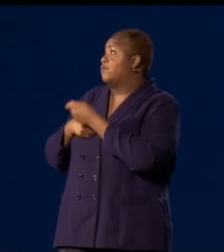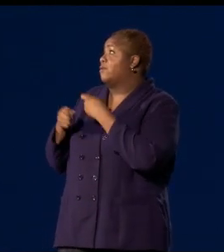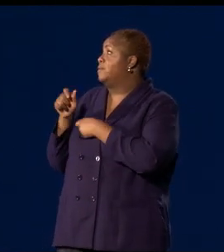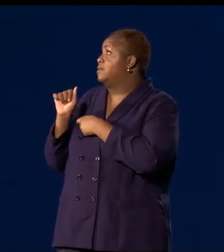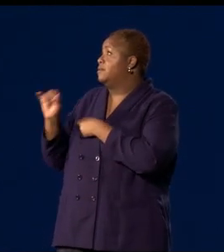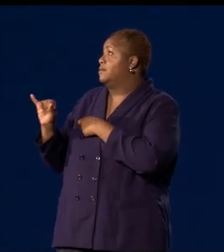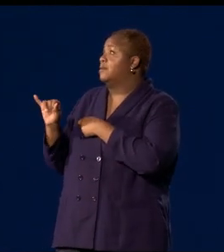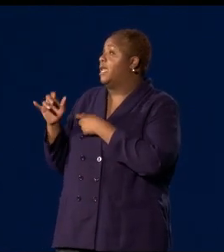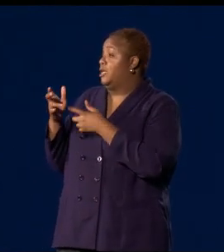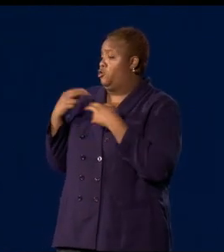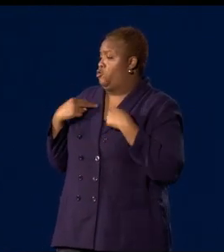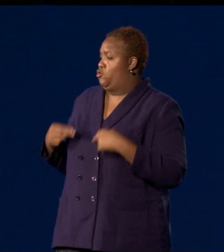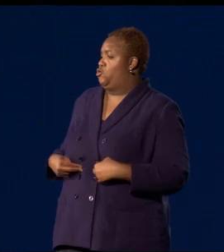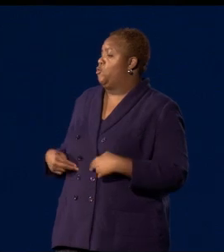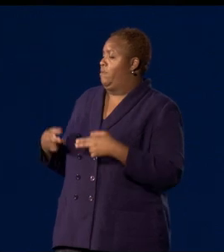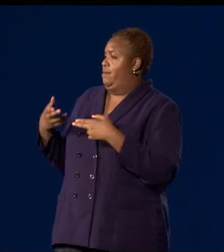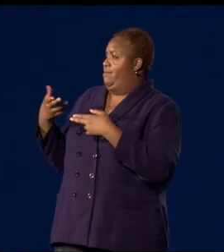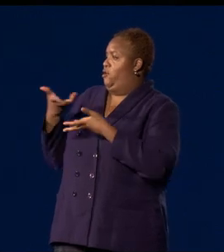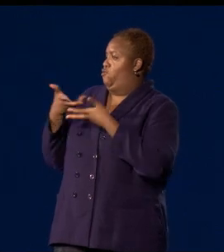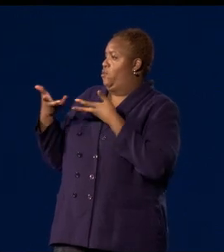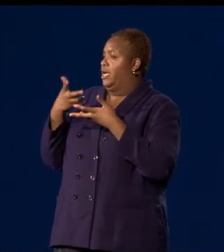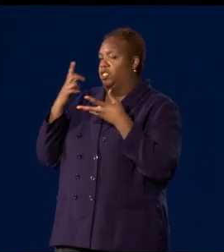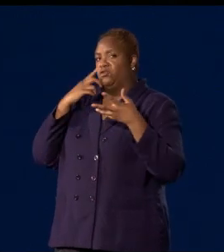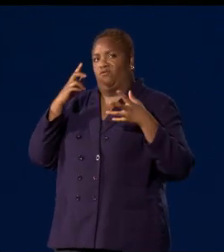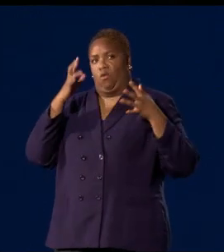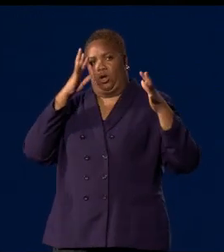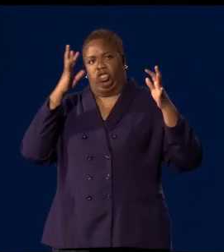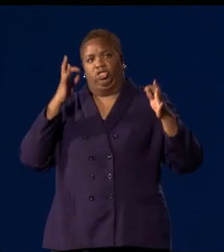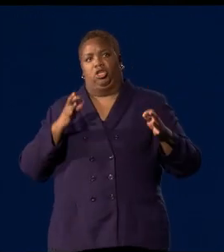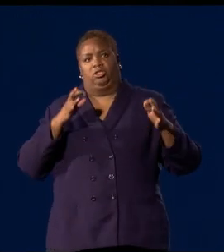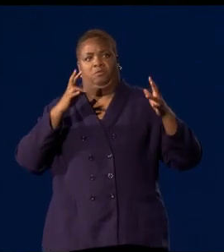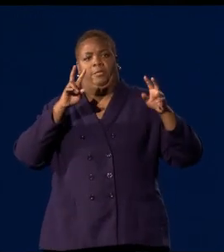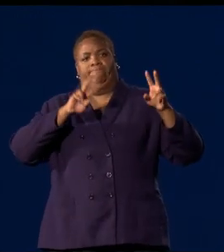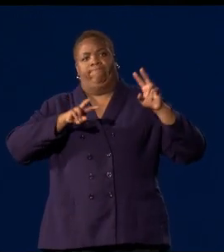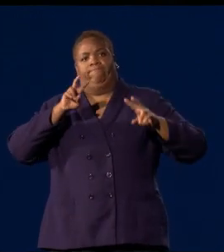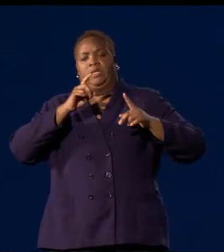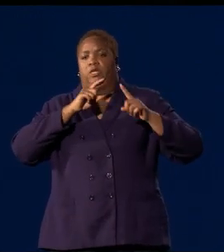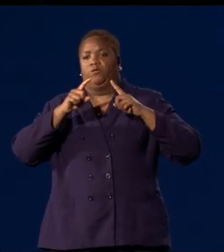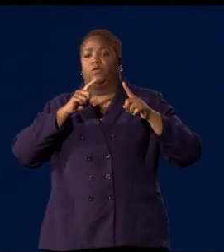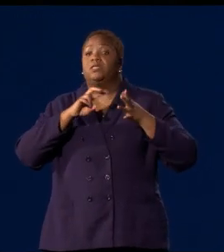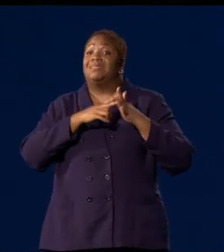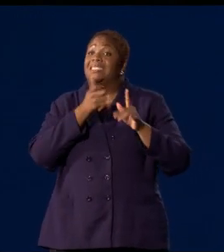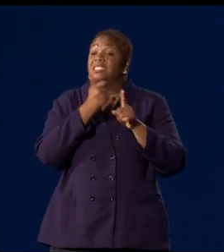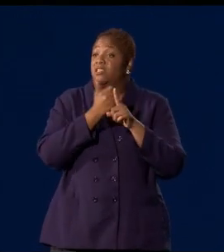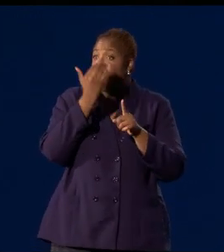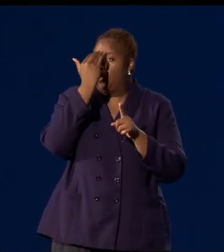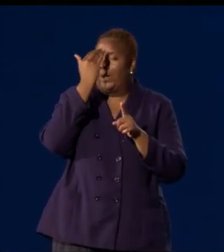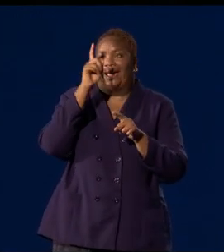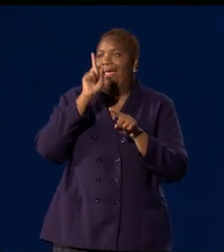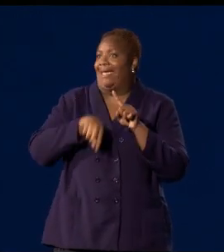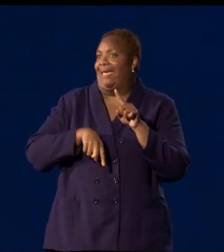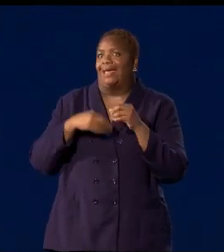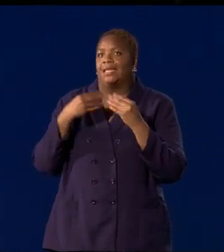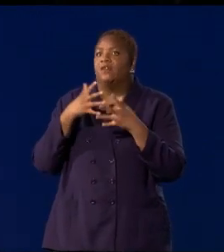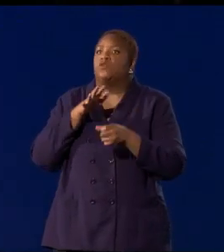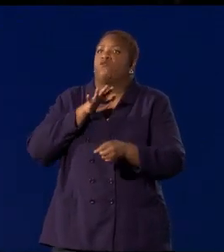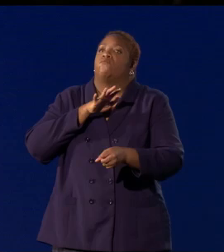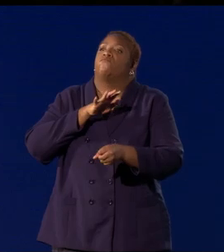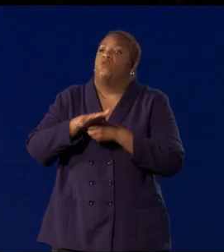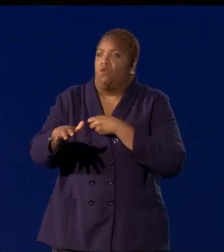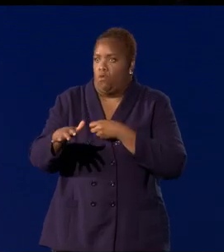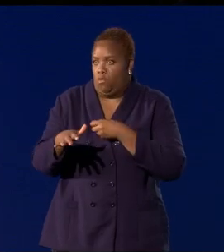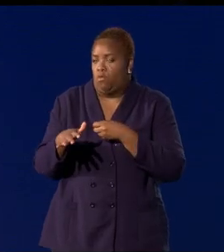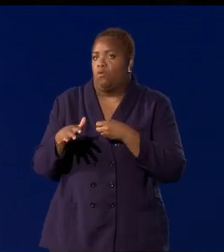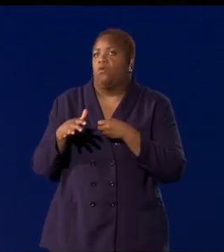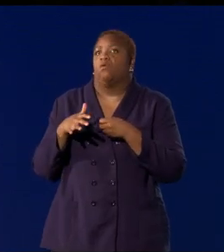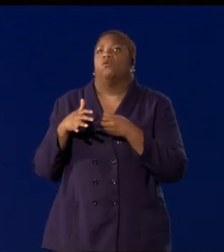interaction and judgment in interviews. So it's self-aware of the fact that it's not going to get you all the way. The main